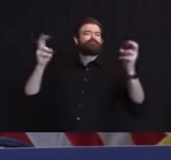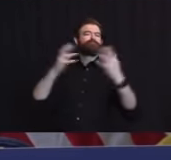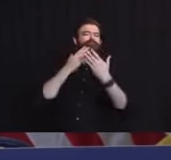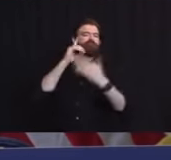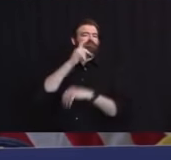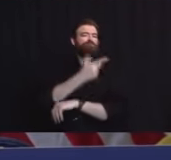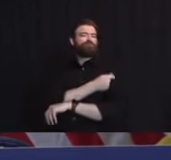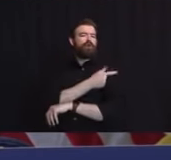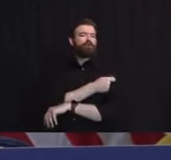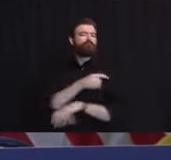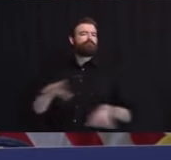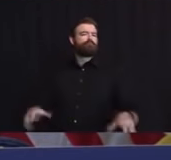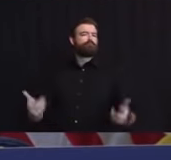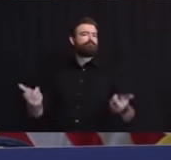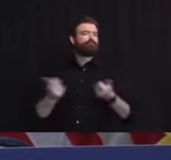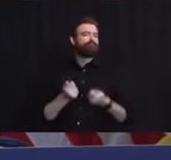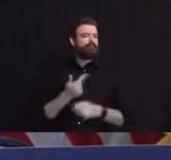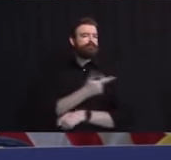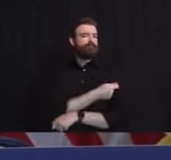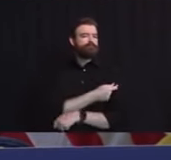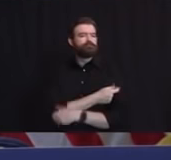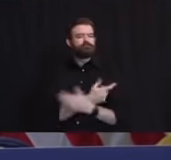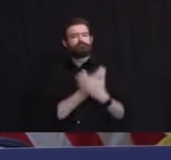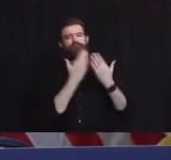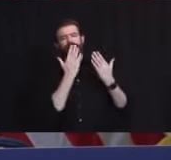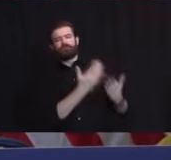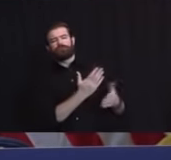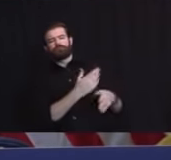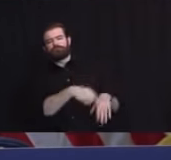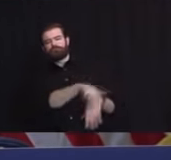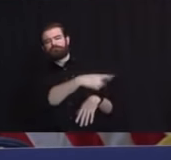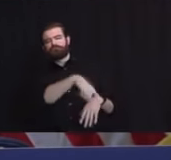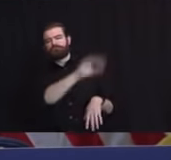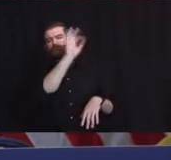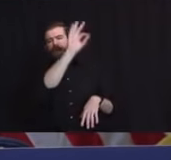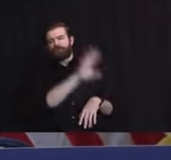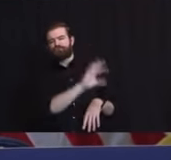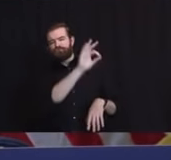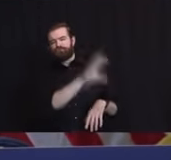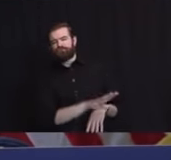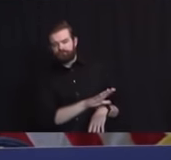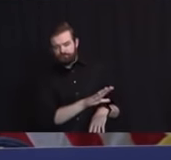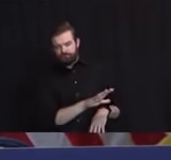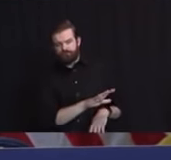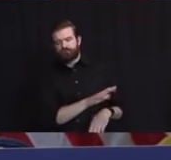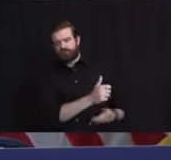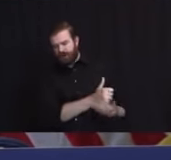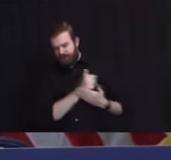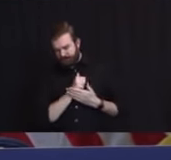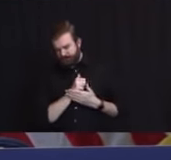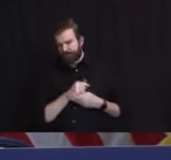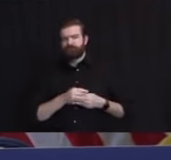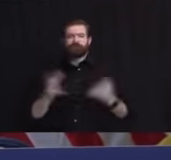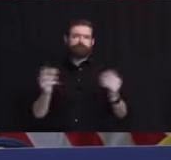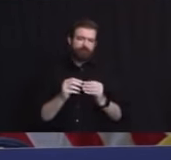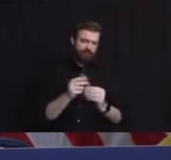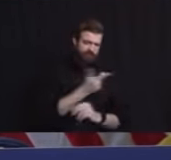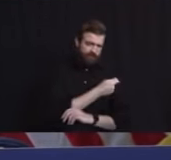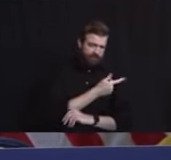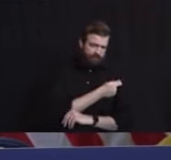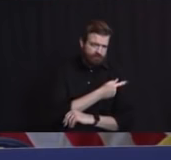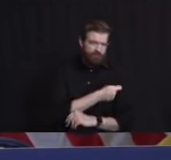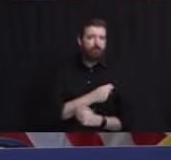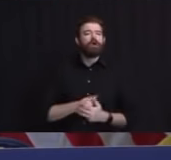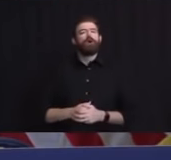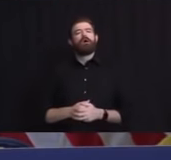step up so we can do our part in getting shots in the arm. And I will just close with